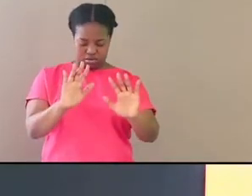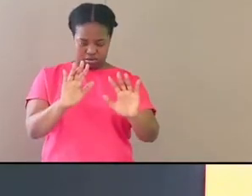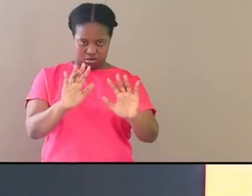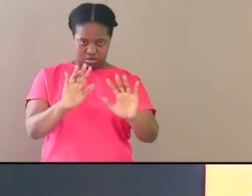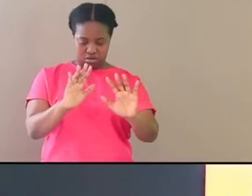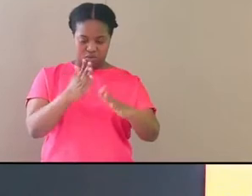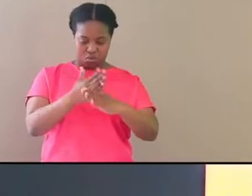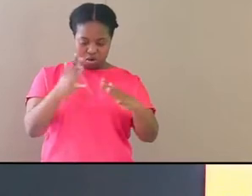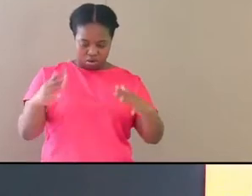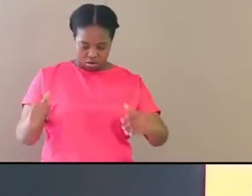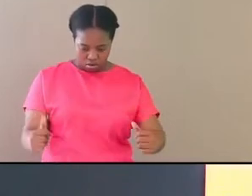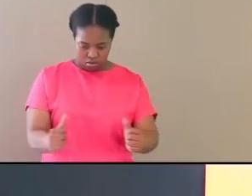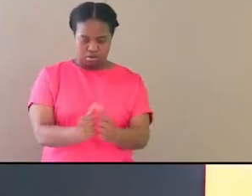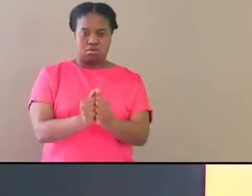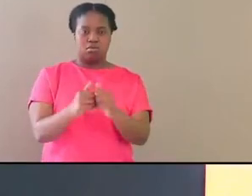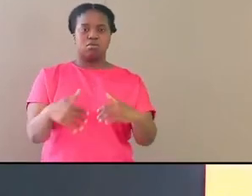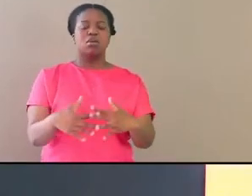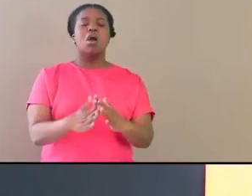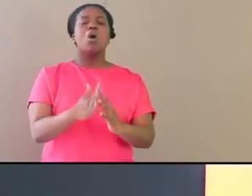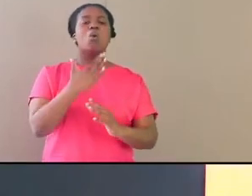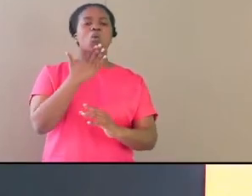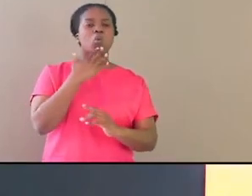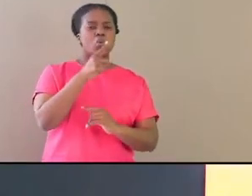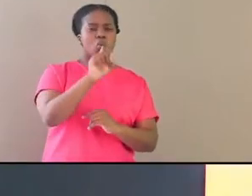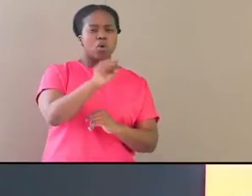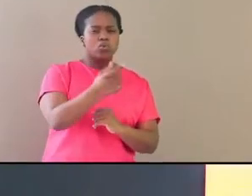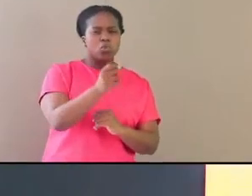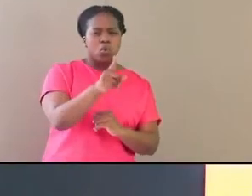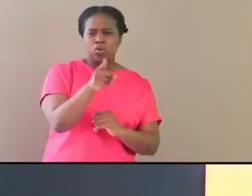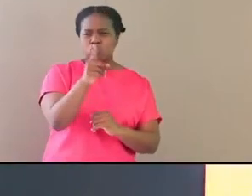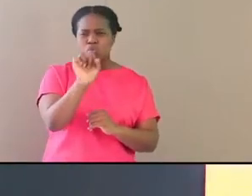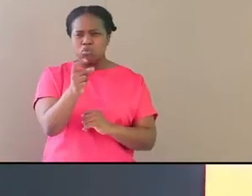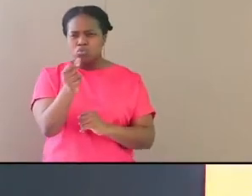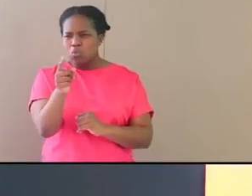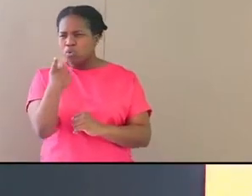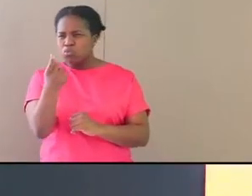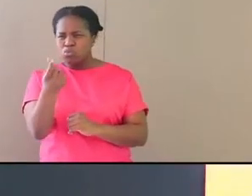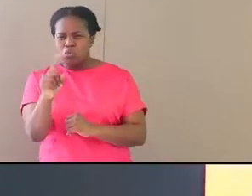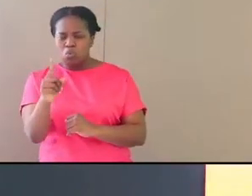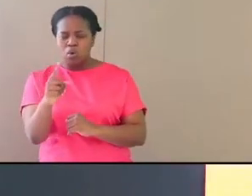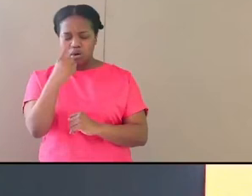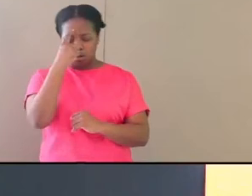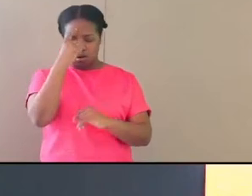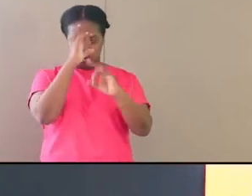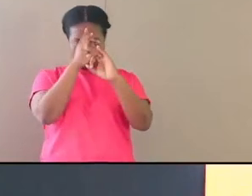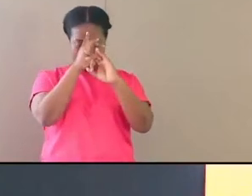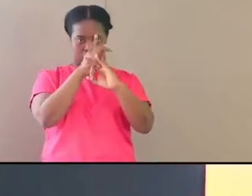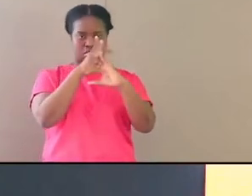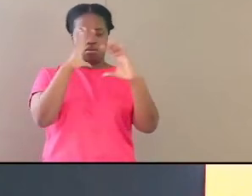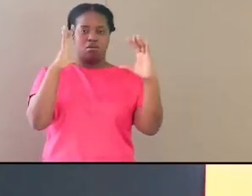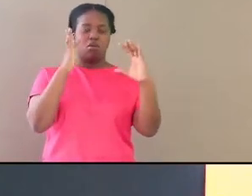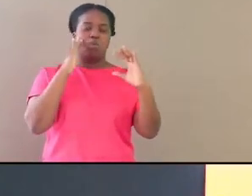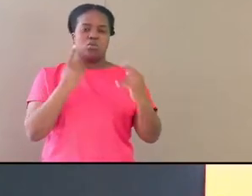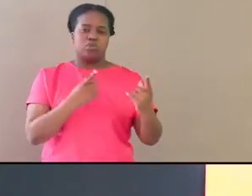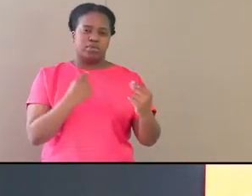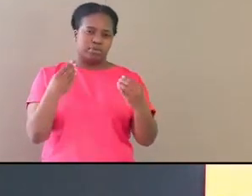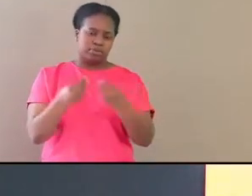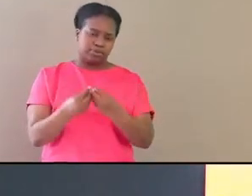as a collective and say who can do what and be visionary in our approach.